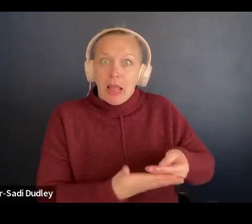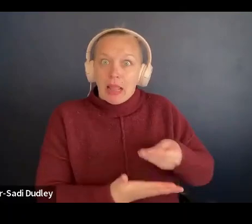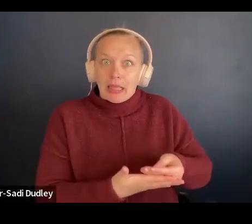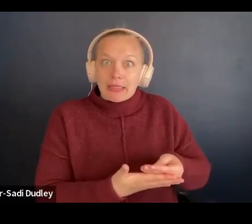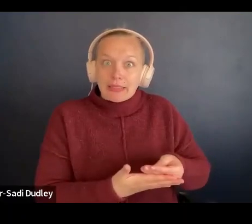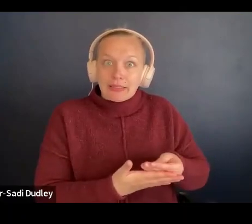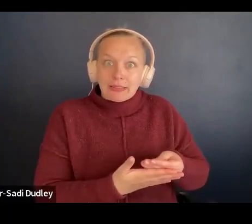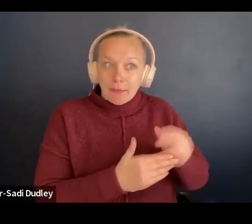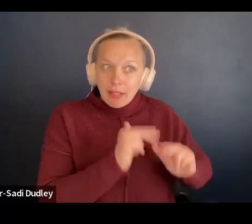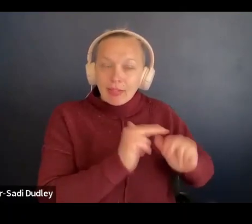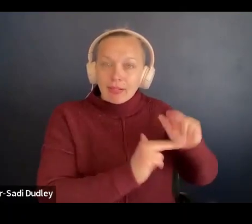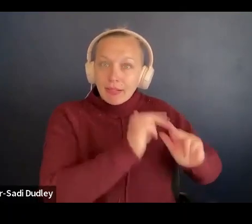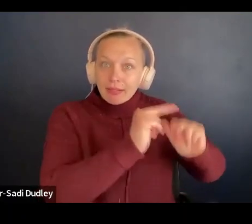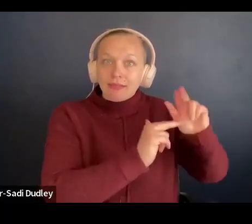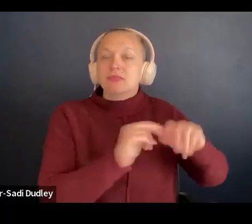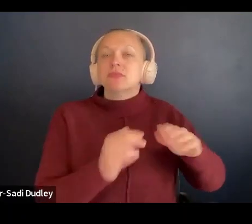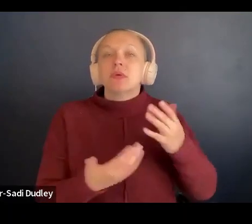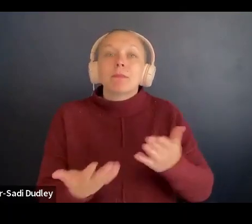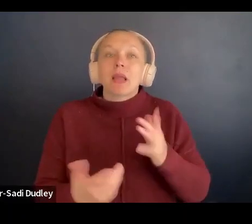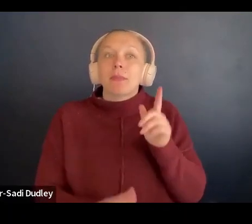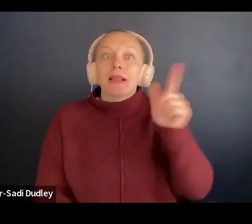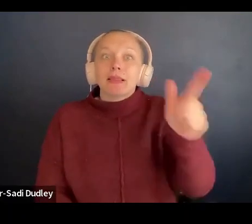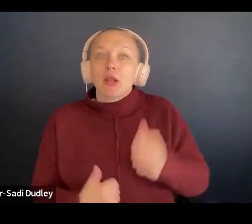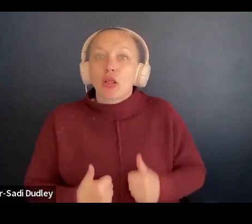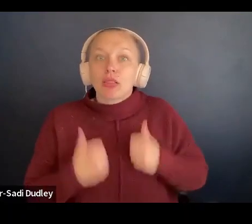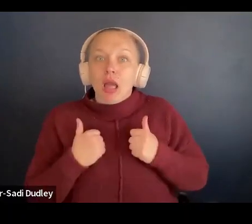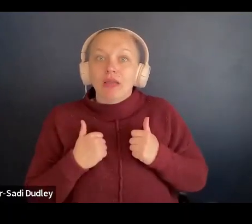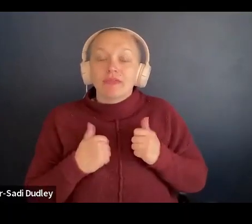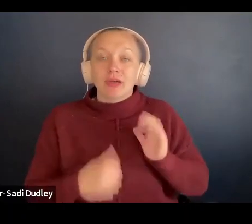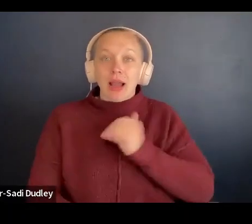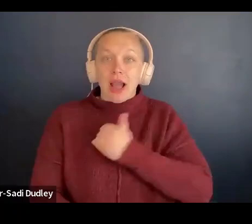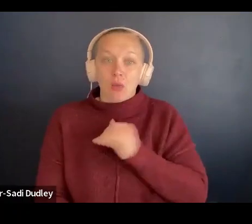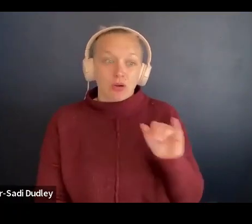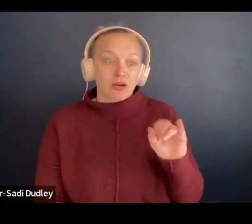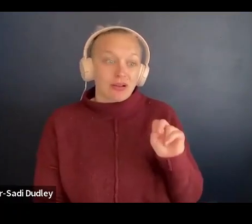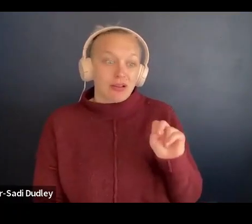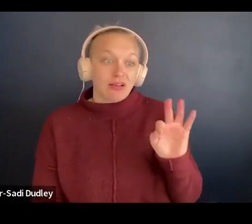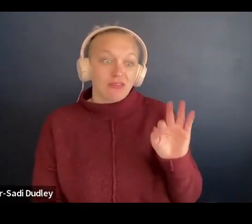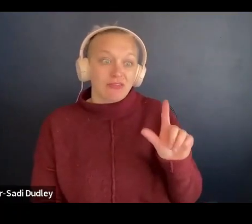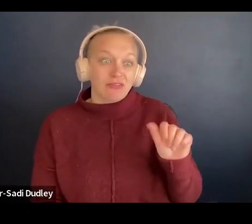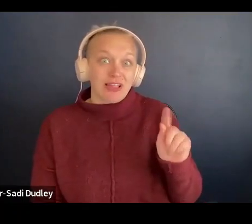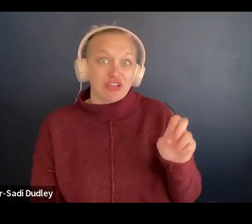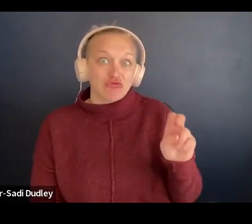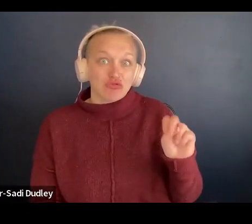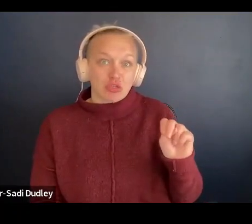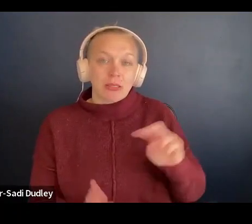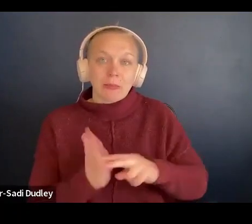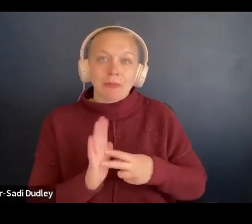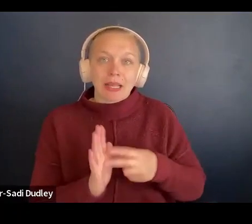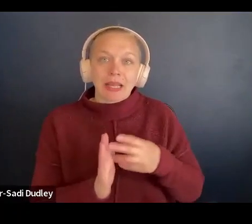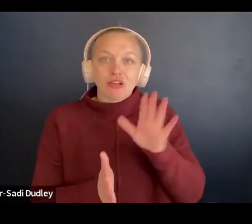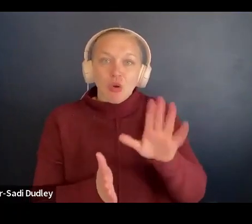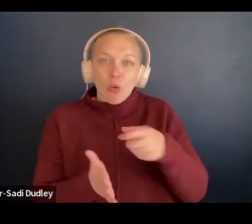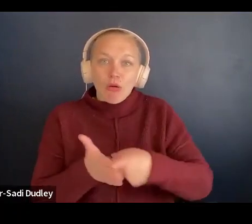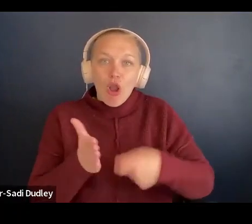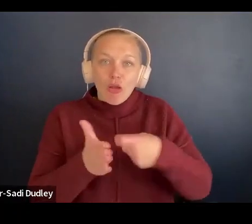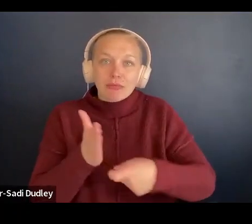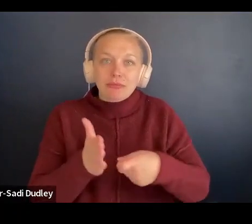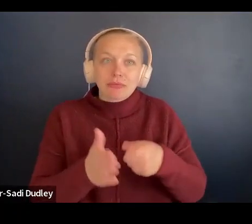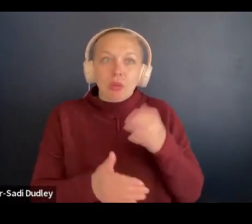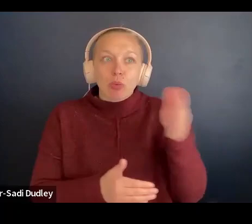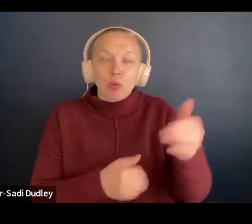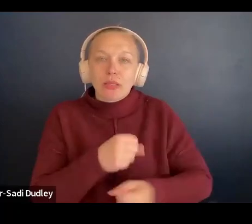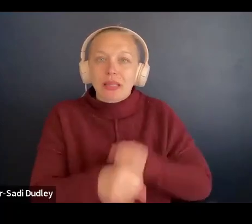even if the cost of services and items goes up, that insurance policy will have the money to cover all the things that you